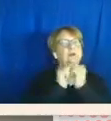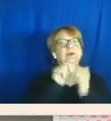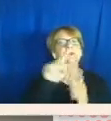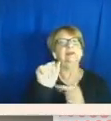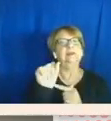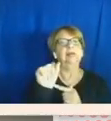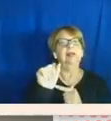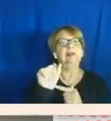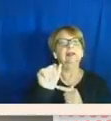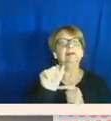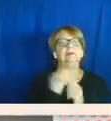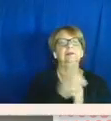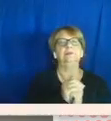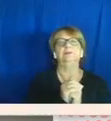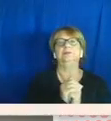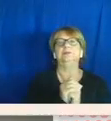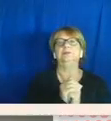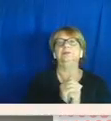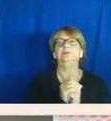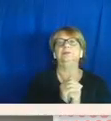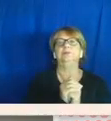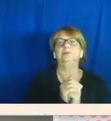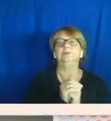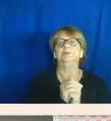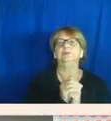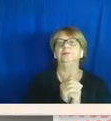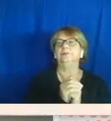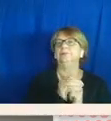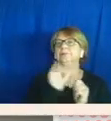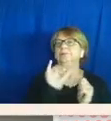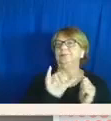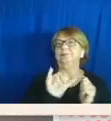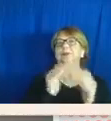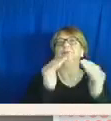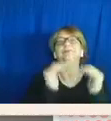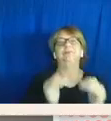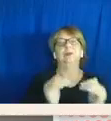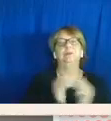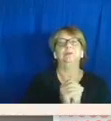default, competitive integrated employment. Next slide.